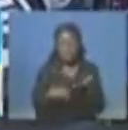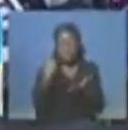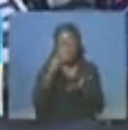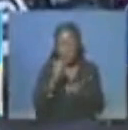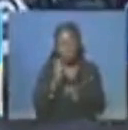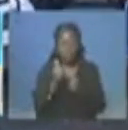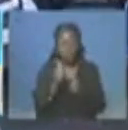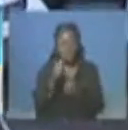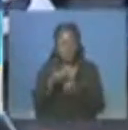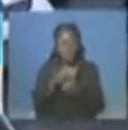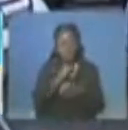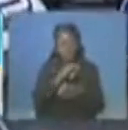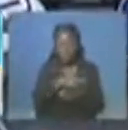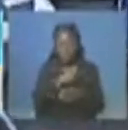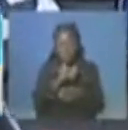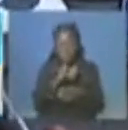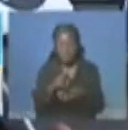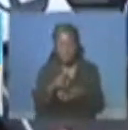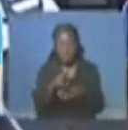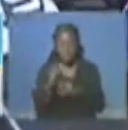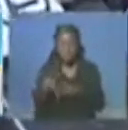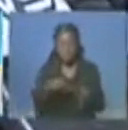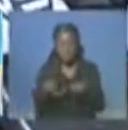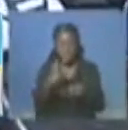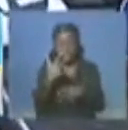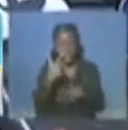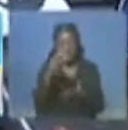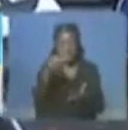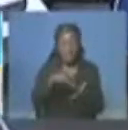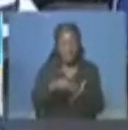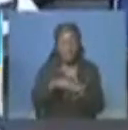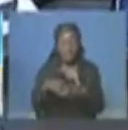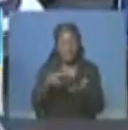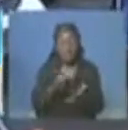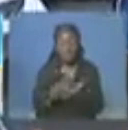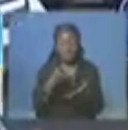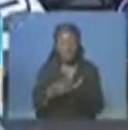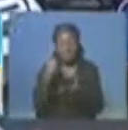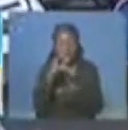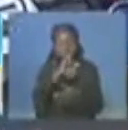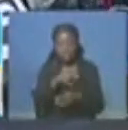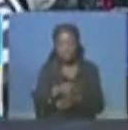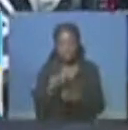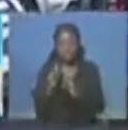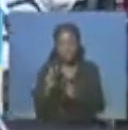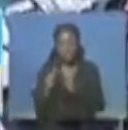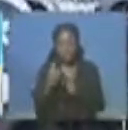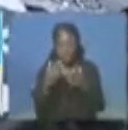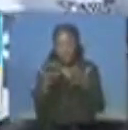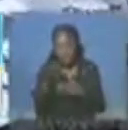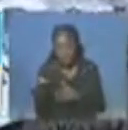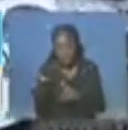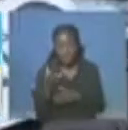senior parades throughout the entire country, is some $3 million. And so, therefore, that funding for Junior Junk has already been set aside. The equipment and tools